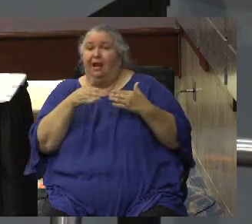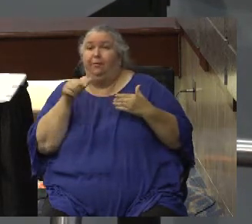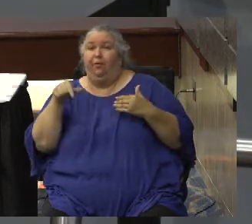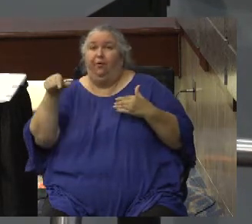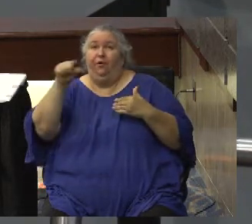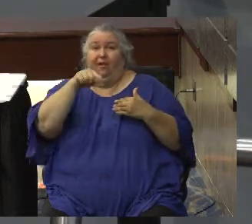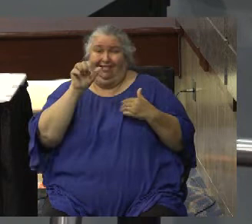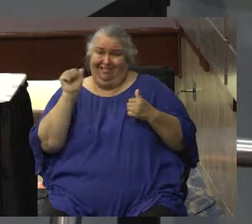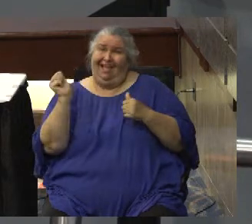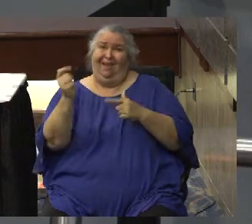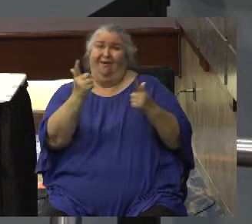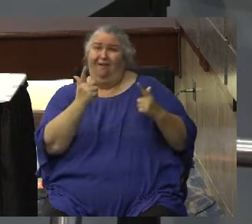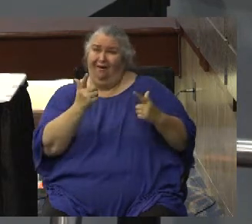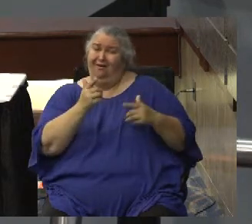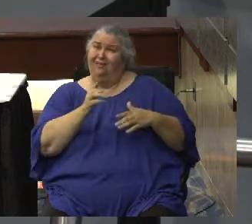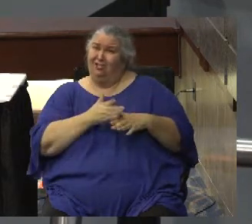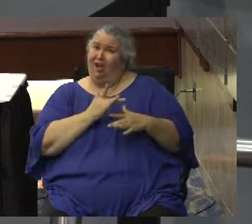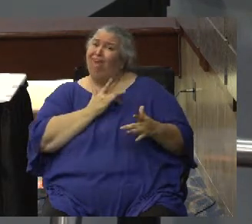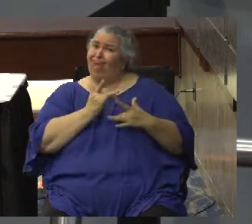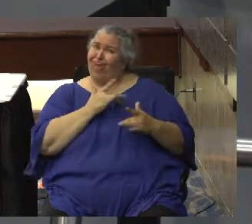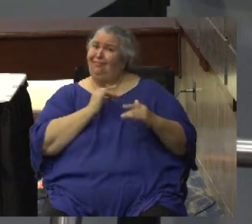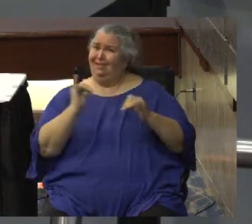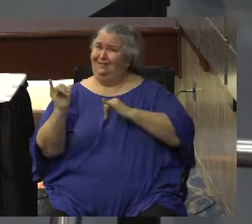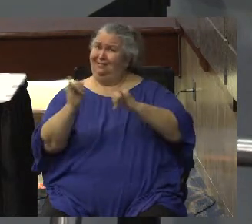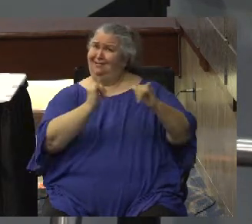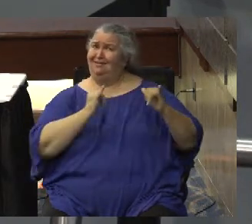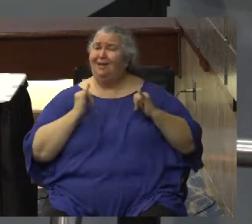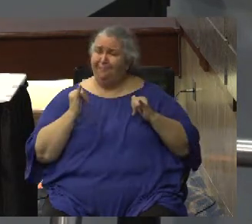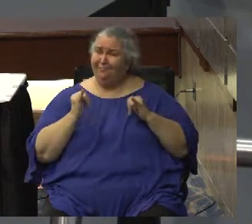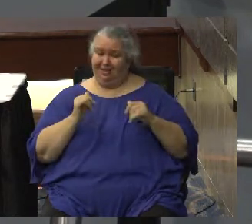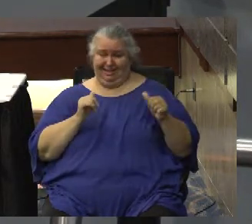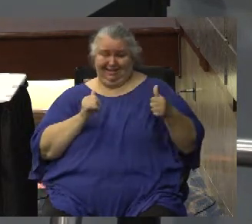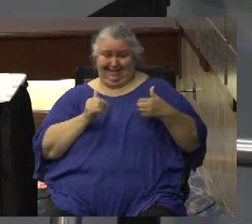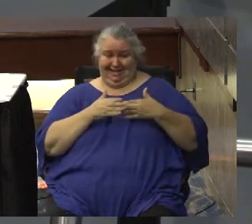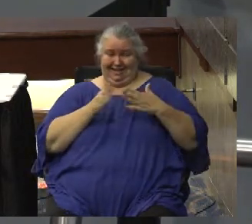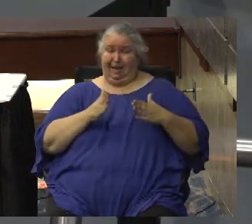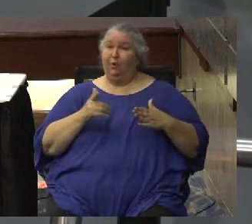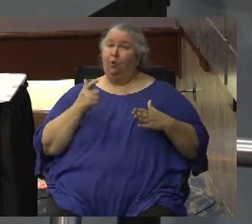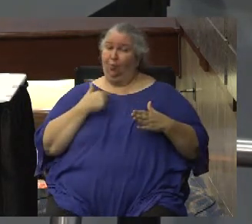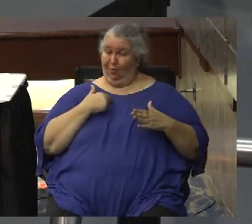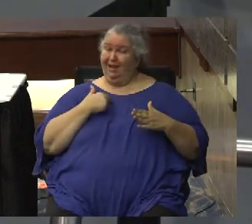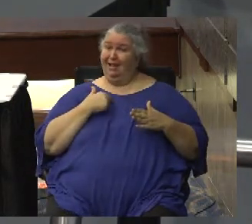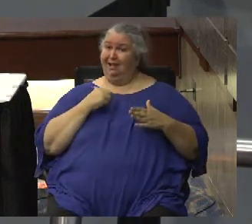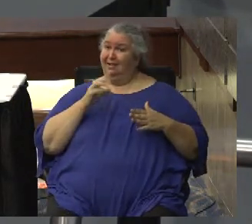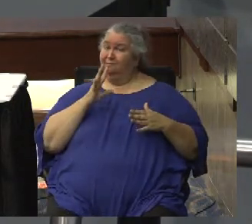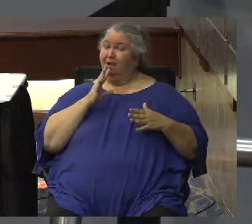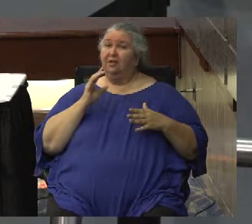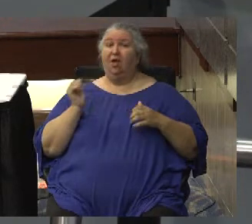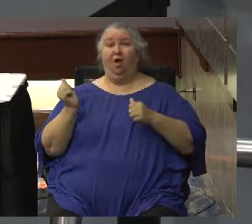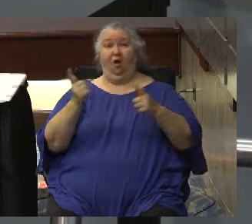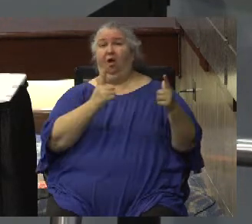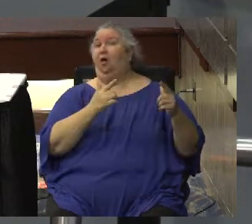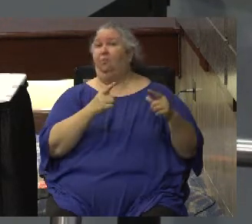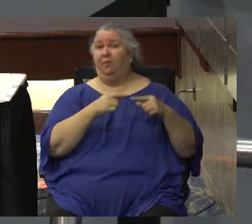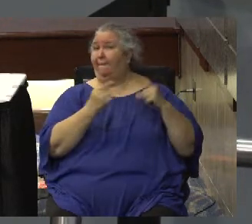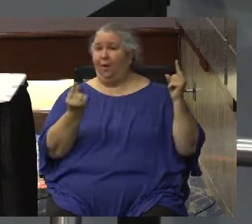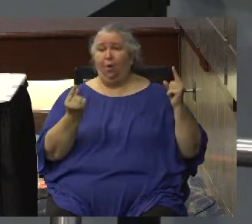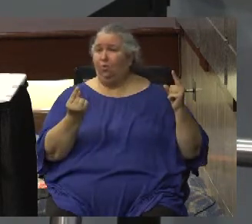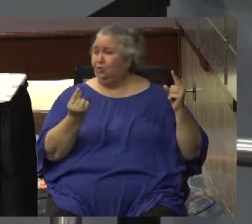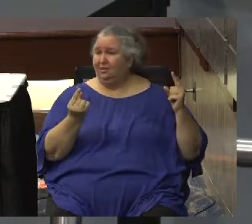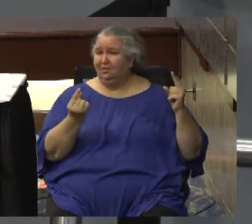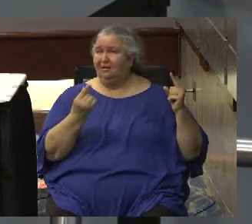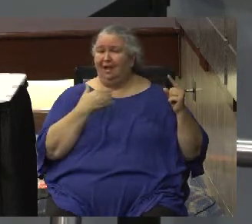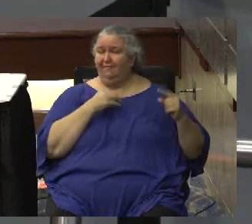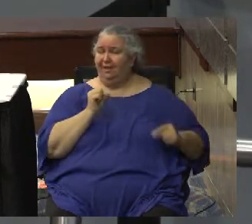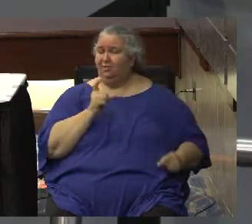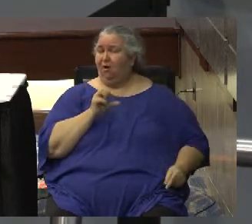also share all of these concerns. Of the 10 neighbors that he spoke to, all of them were against having a